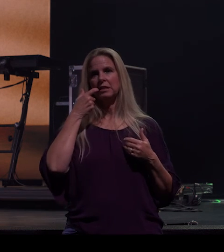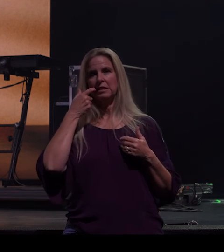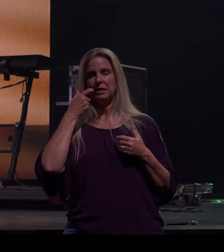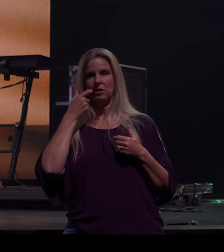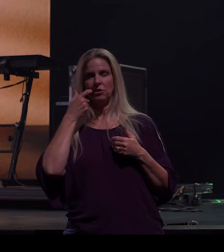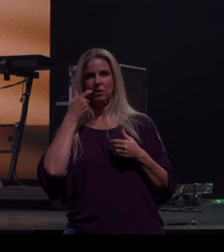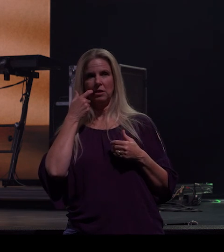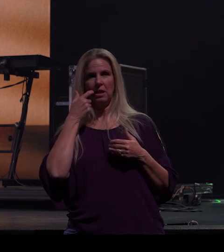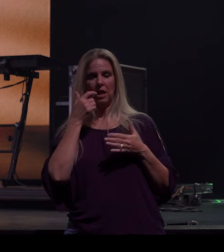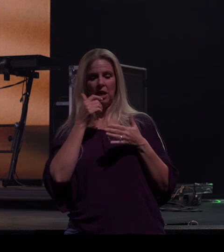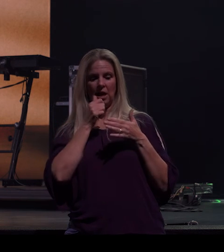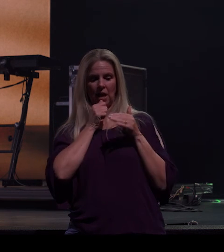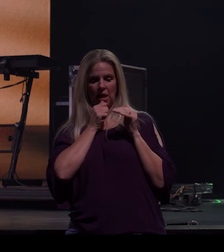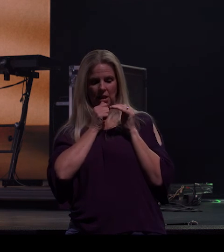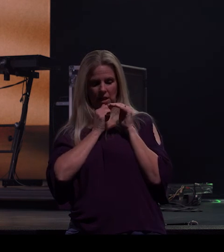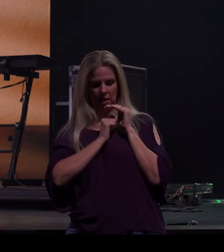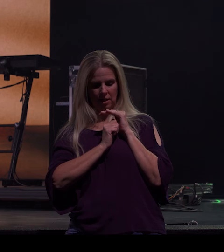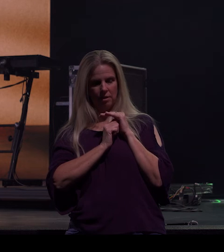and it's hidden